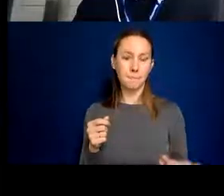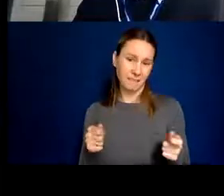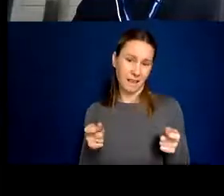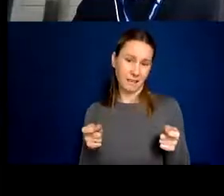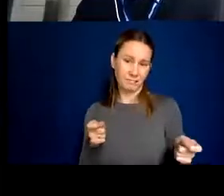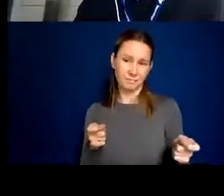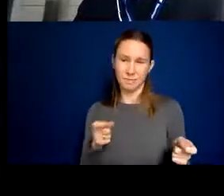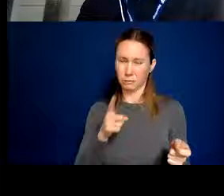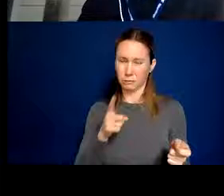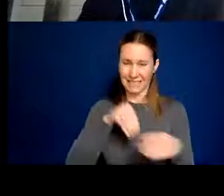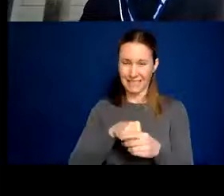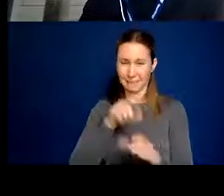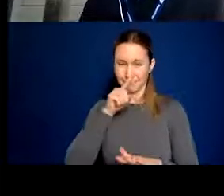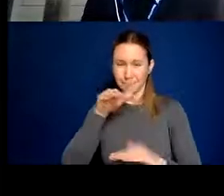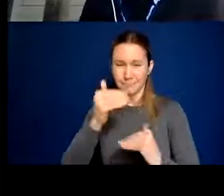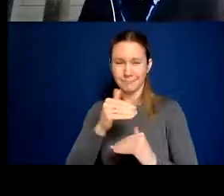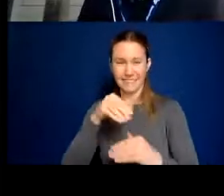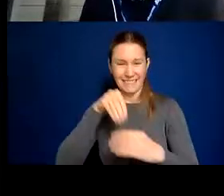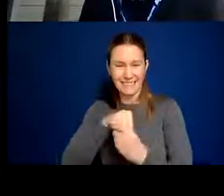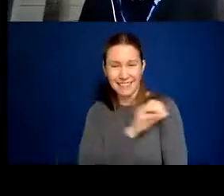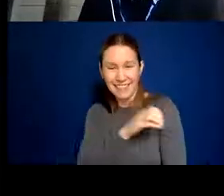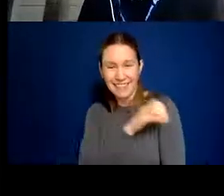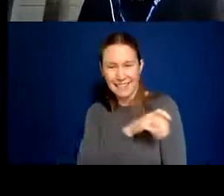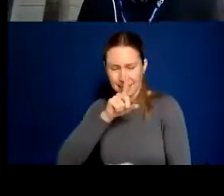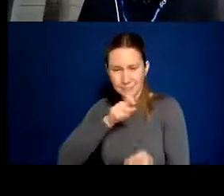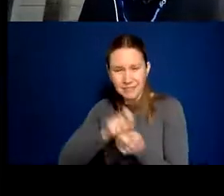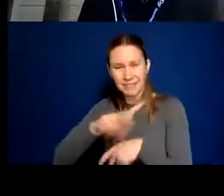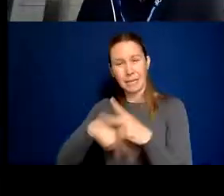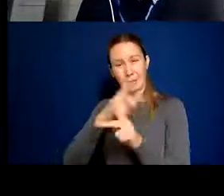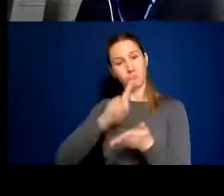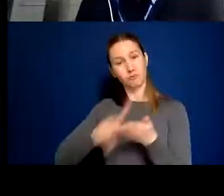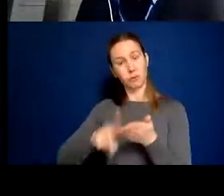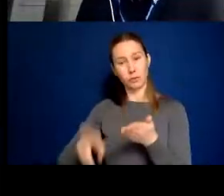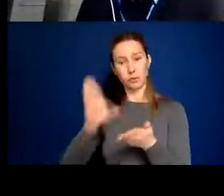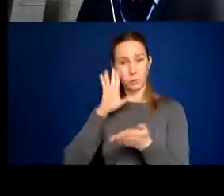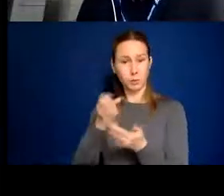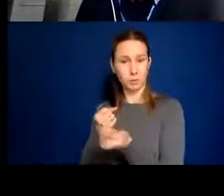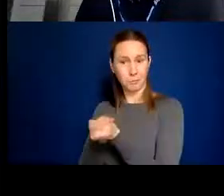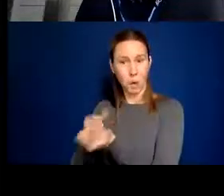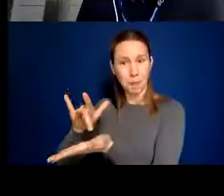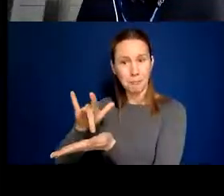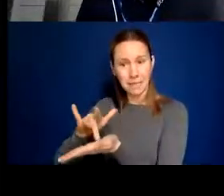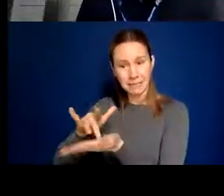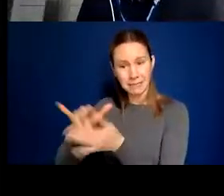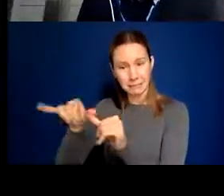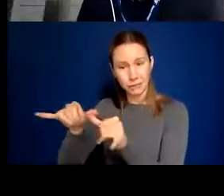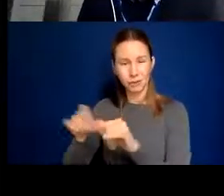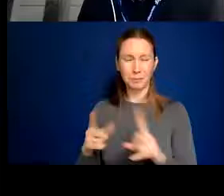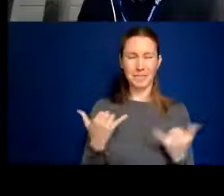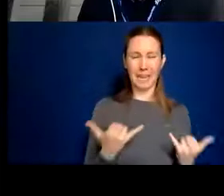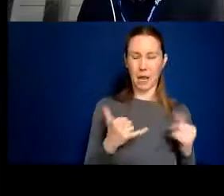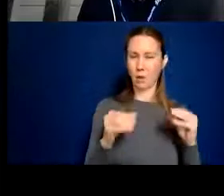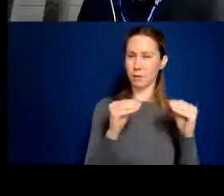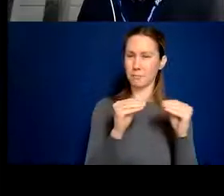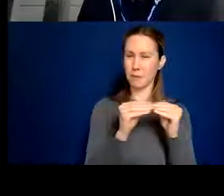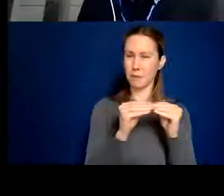clinical research that supports drug development. Here we're talking about more